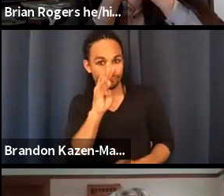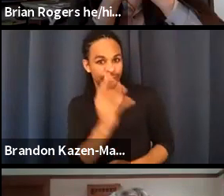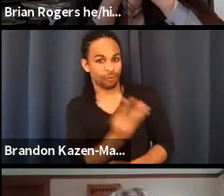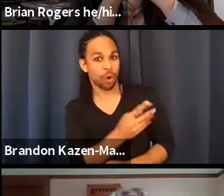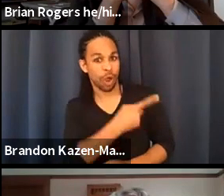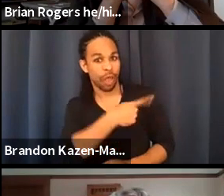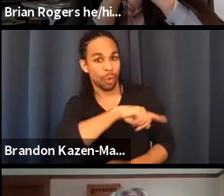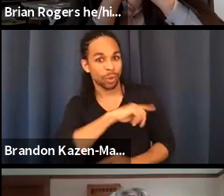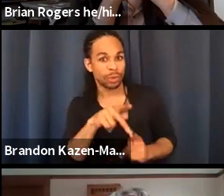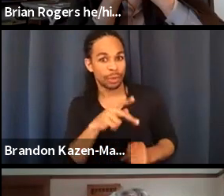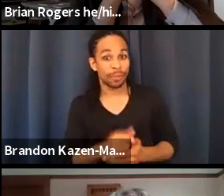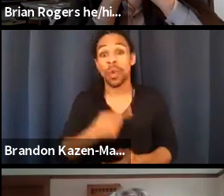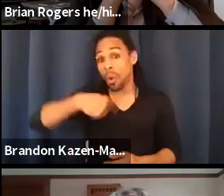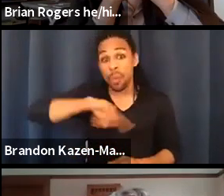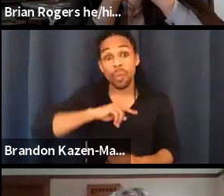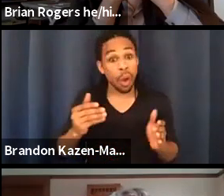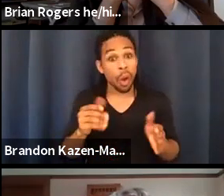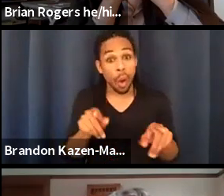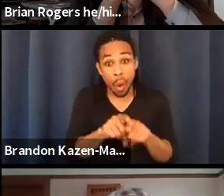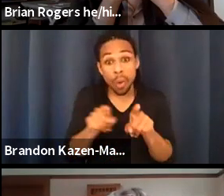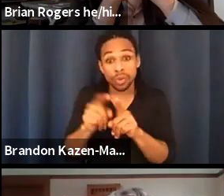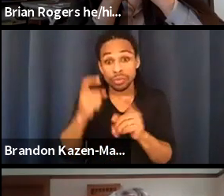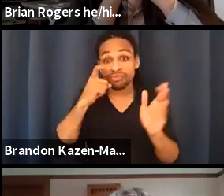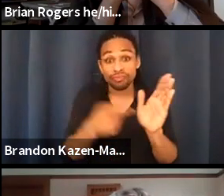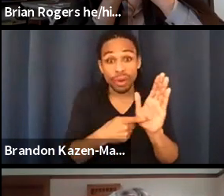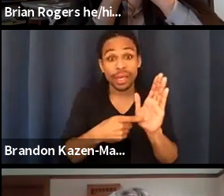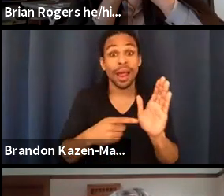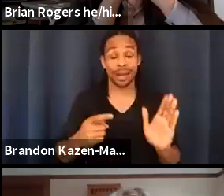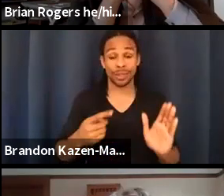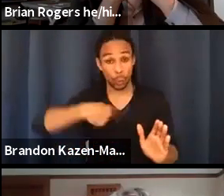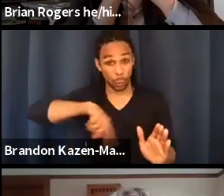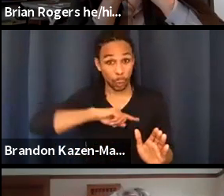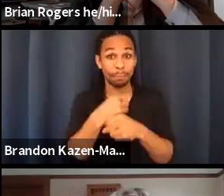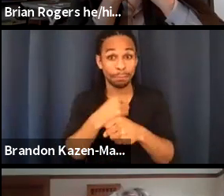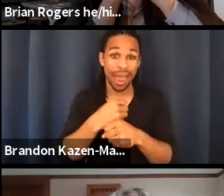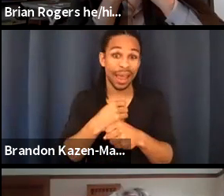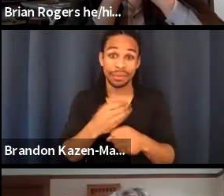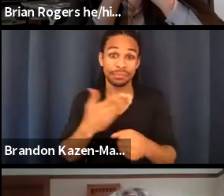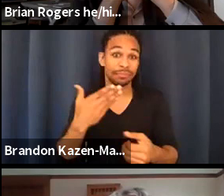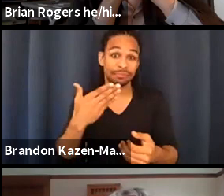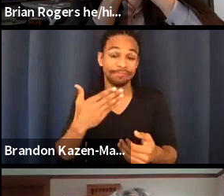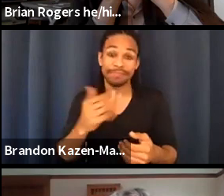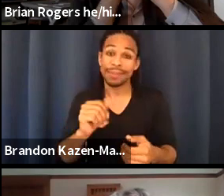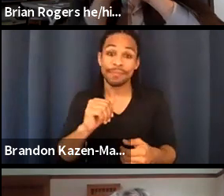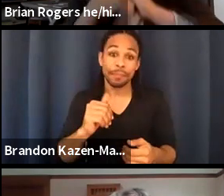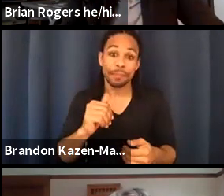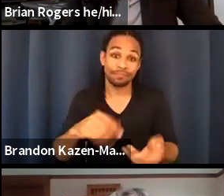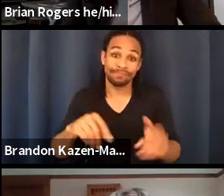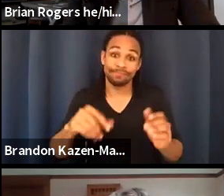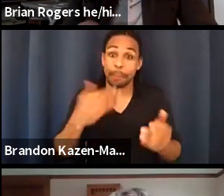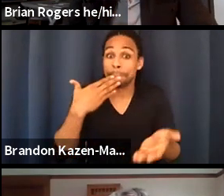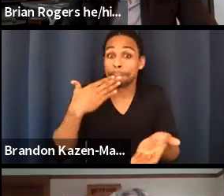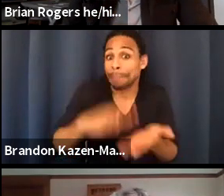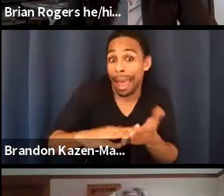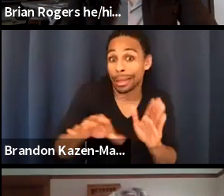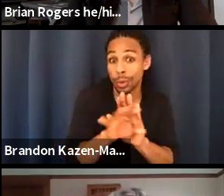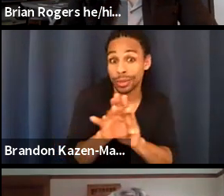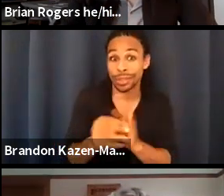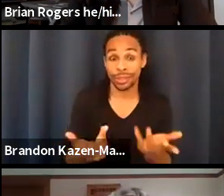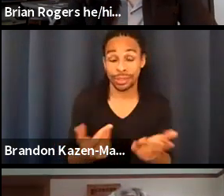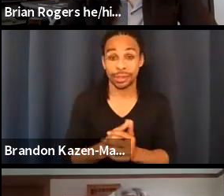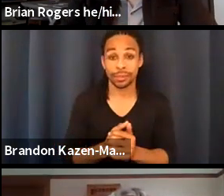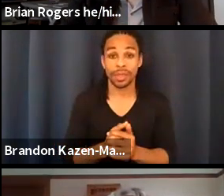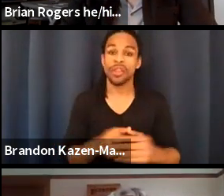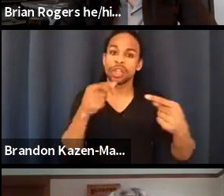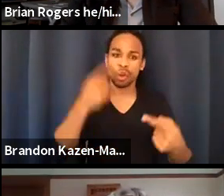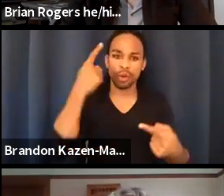example, the almost altogether exclusion of the impact of the struggle for disability rights and health justice on our field